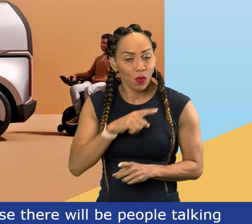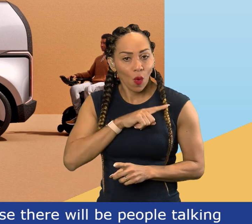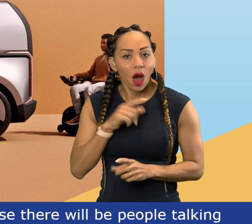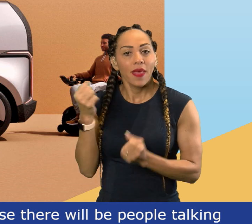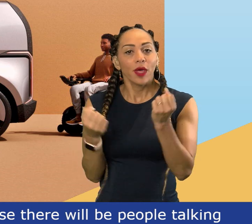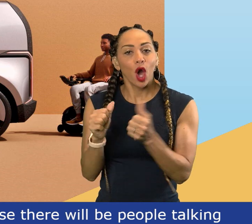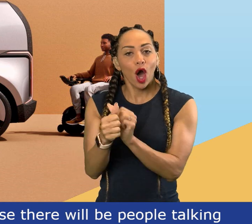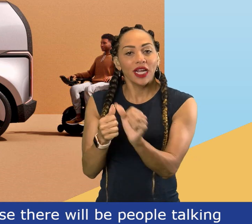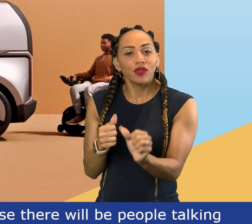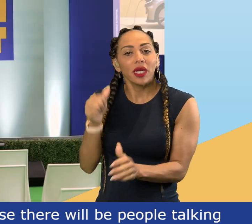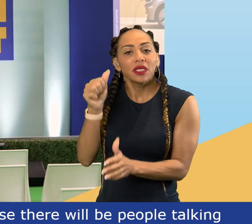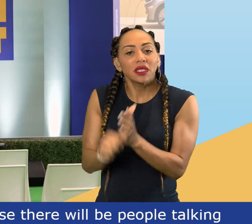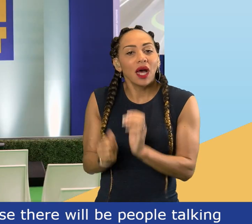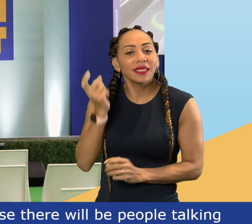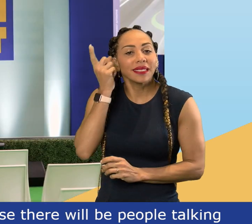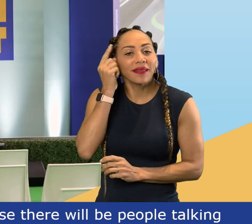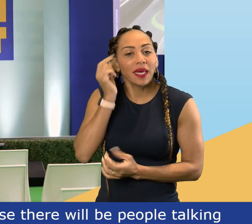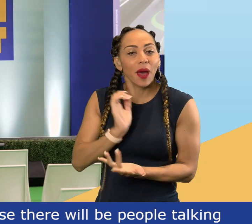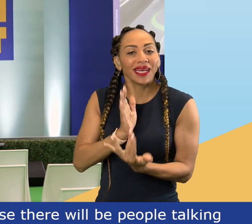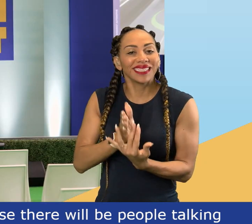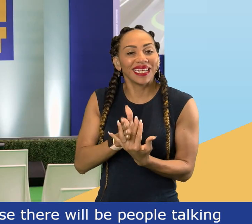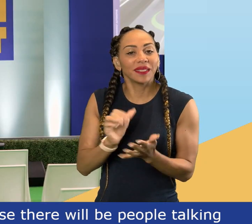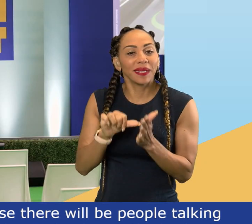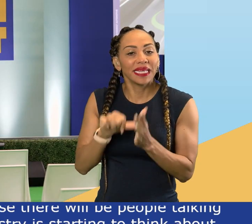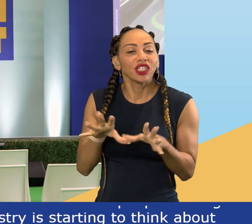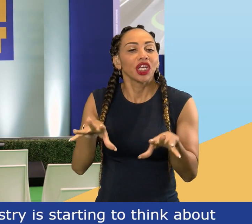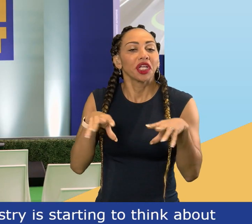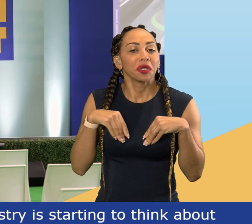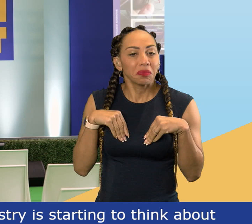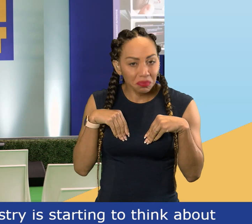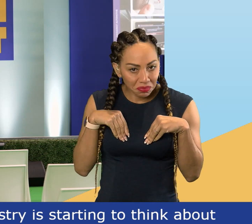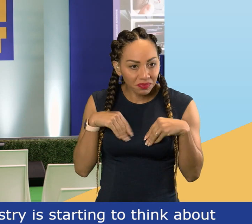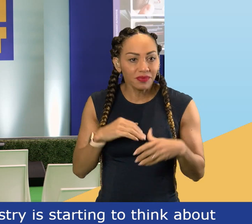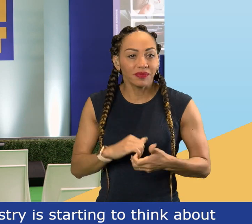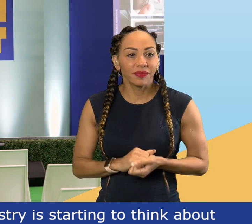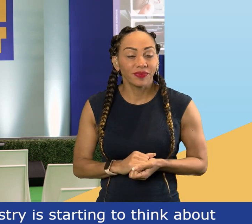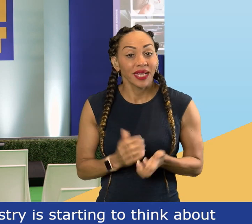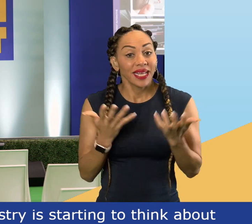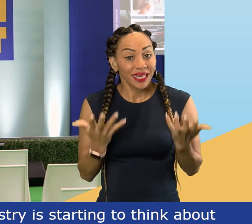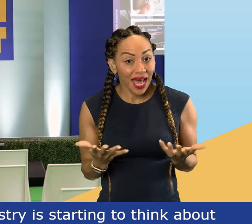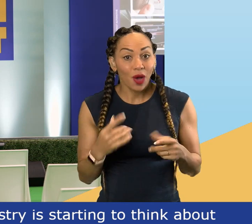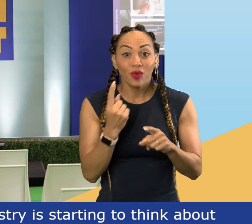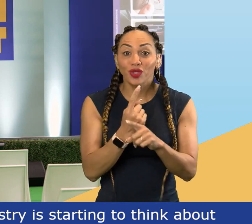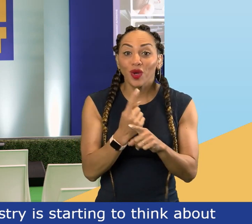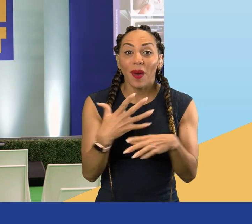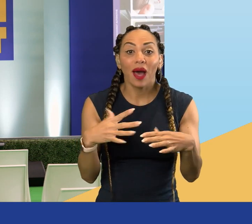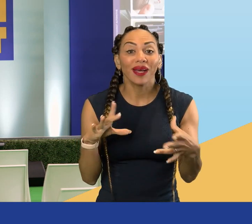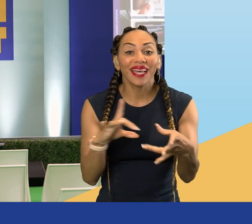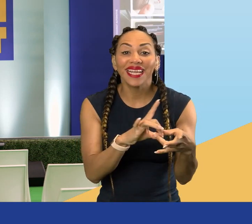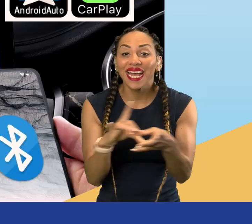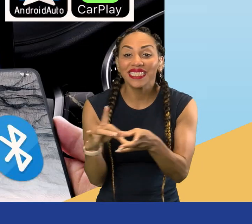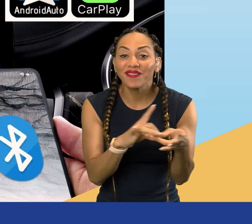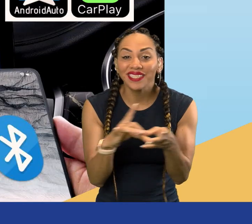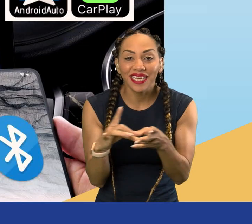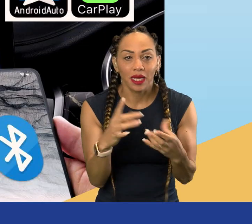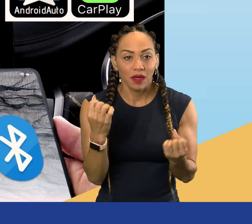is taking them on. Okay, we're going to move on now to connectivity of cars. And as it says there, we take a lot of this stuff for granted now. So